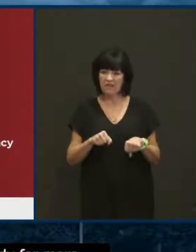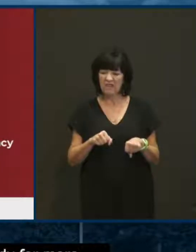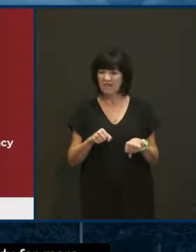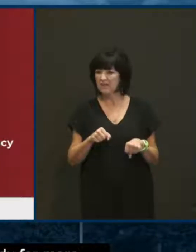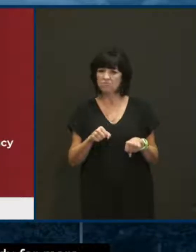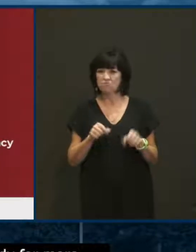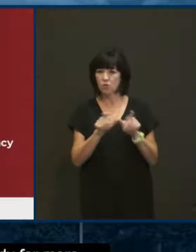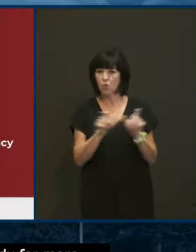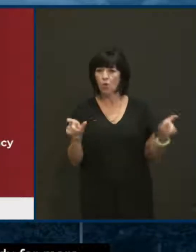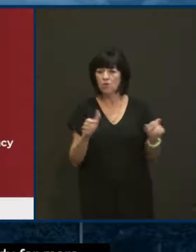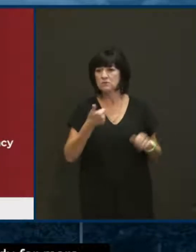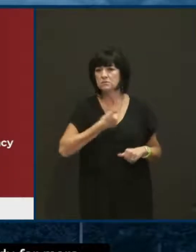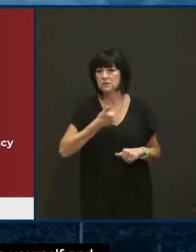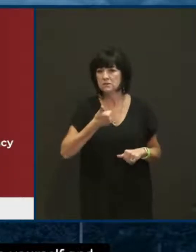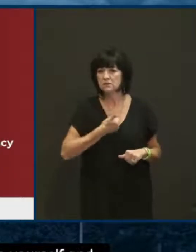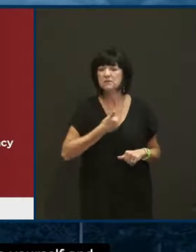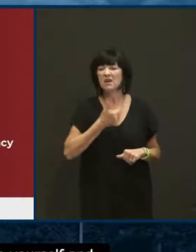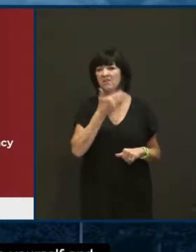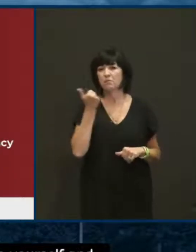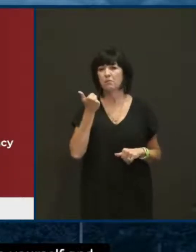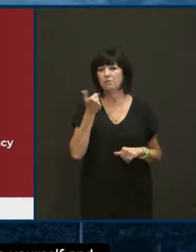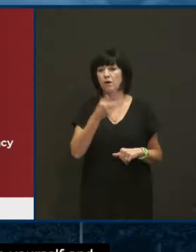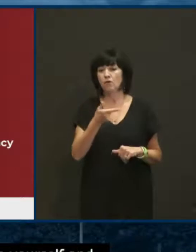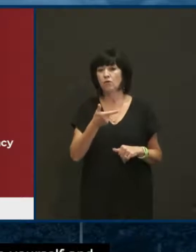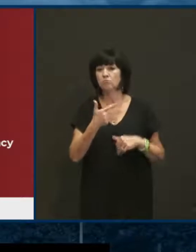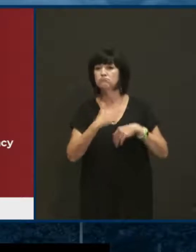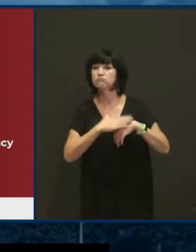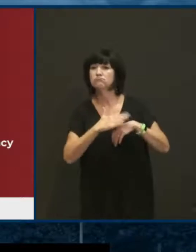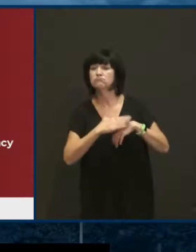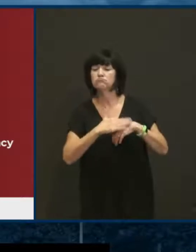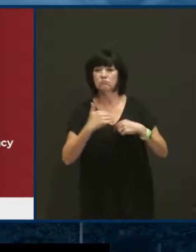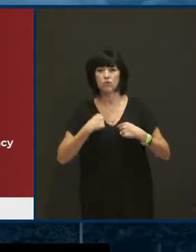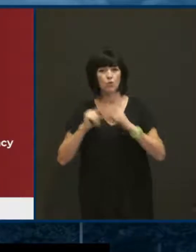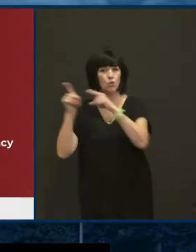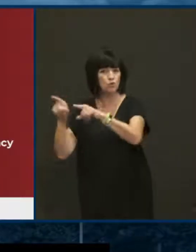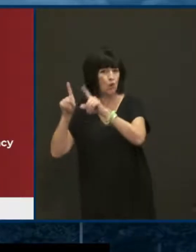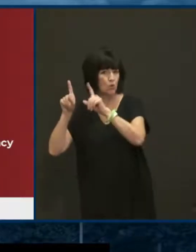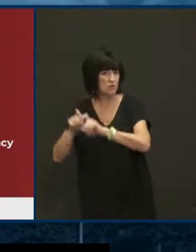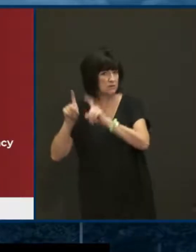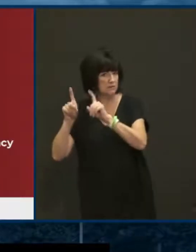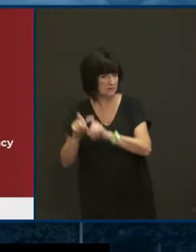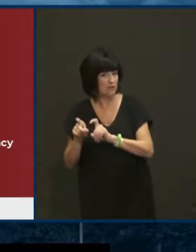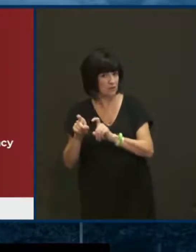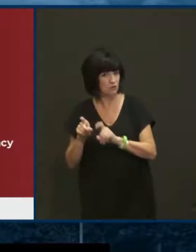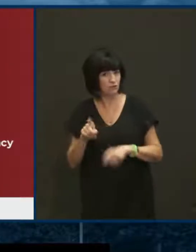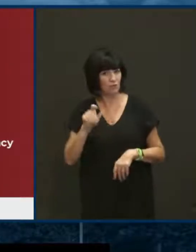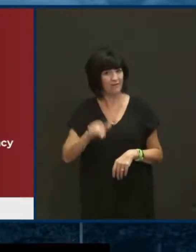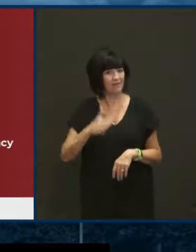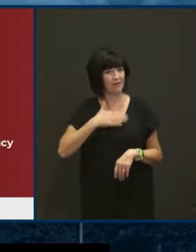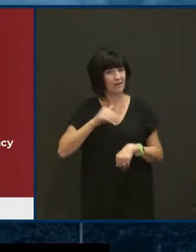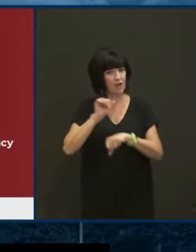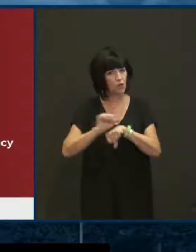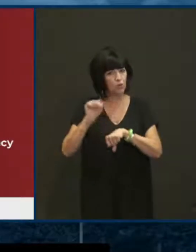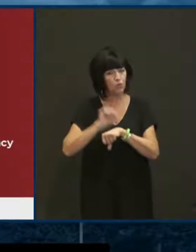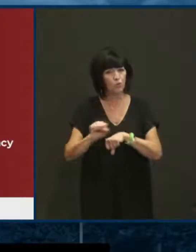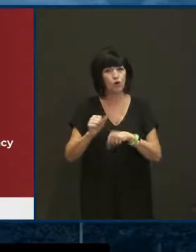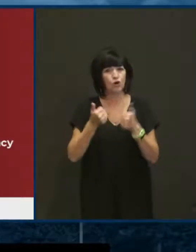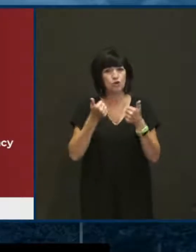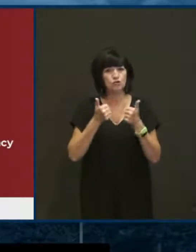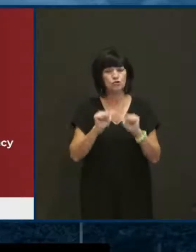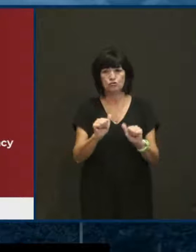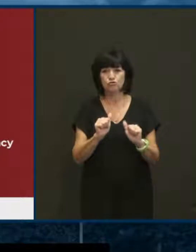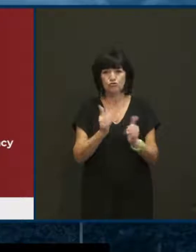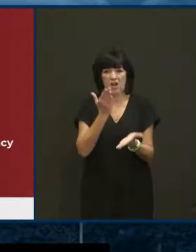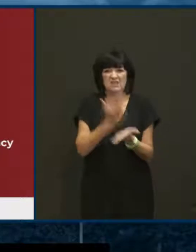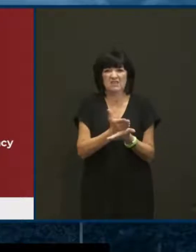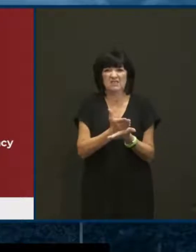tested. So some really great information. A lot of our effort here to contain the virus and understand its spread